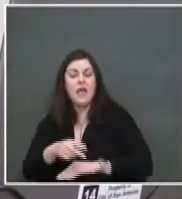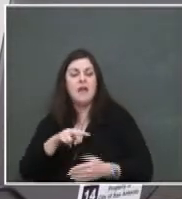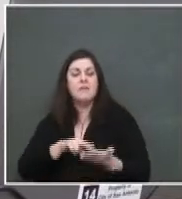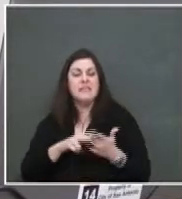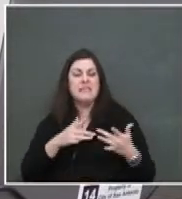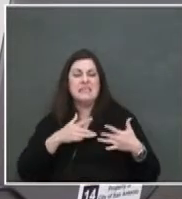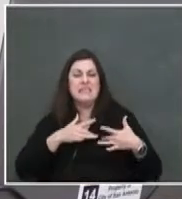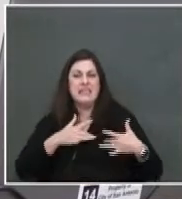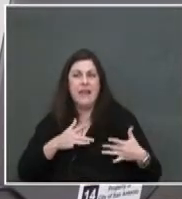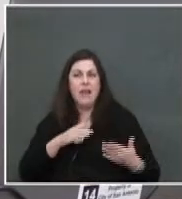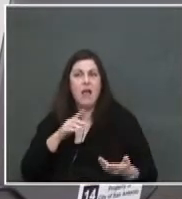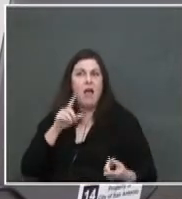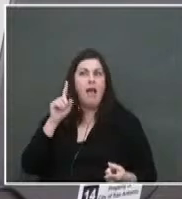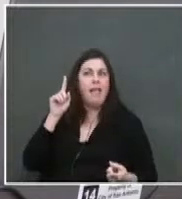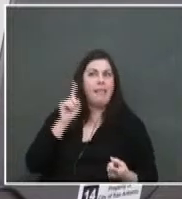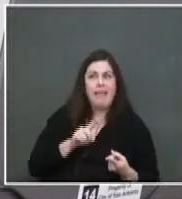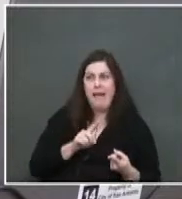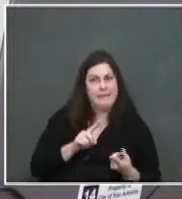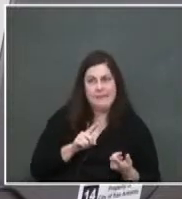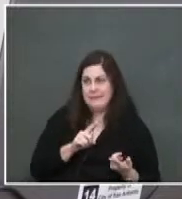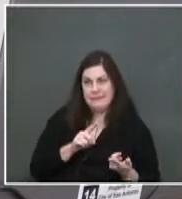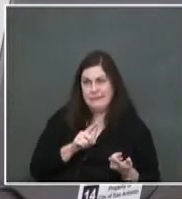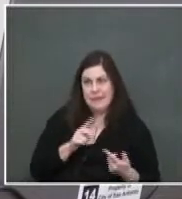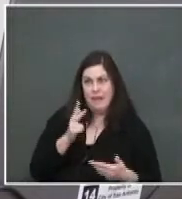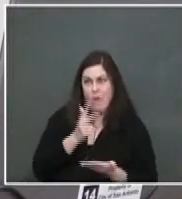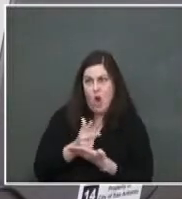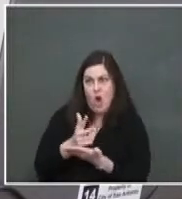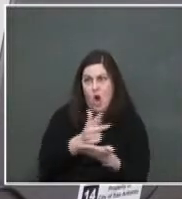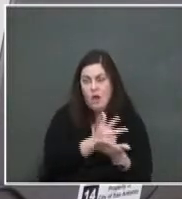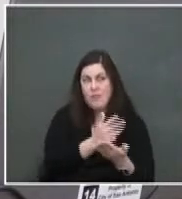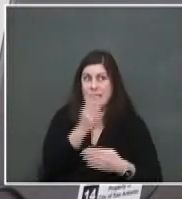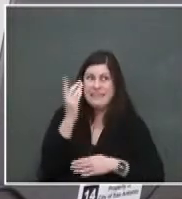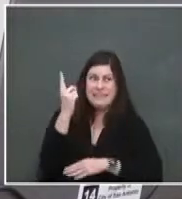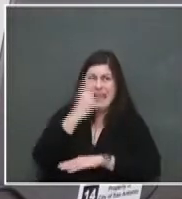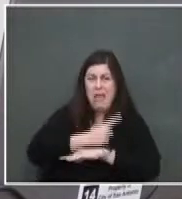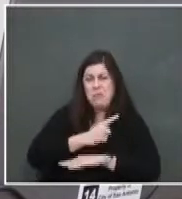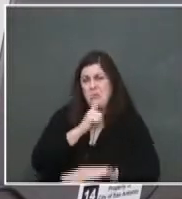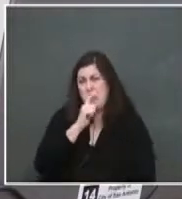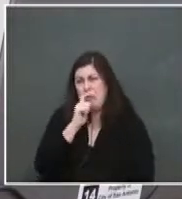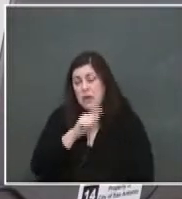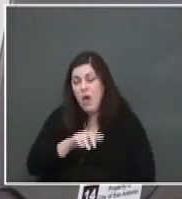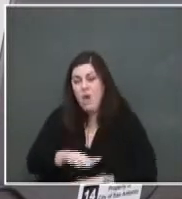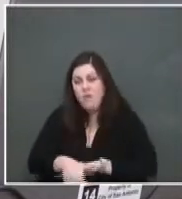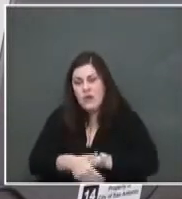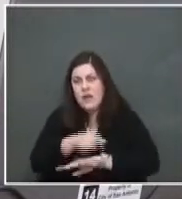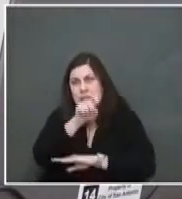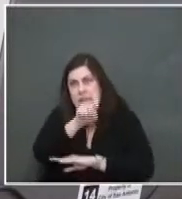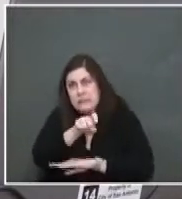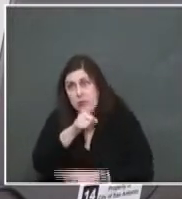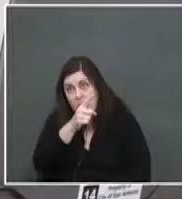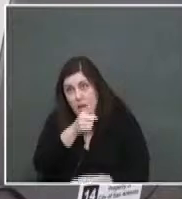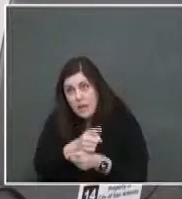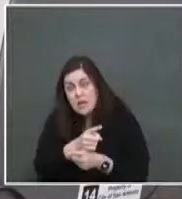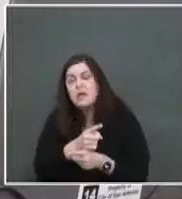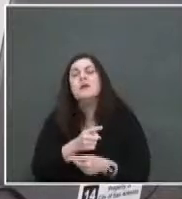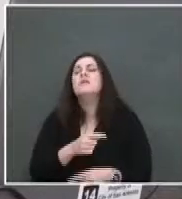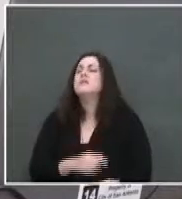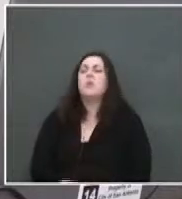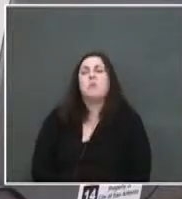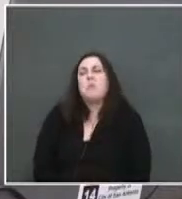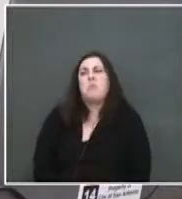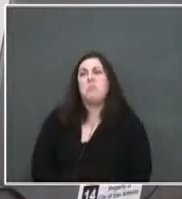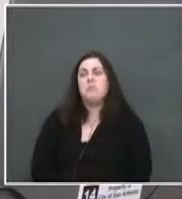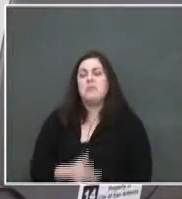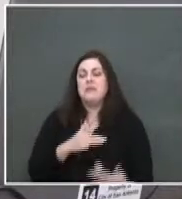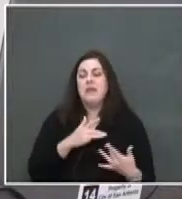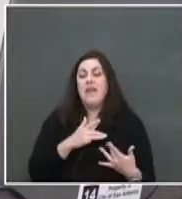them from parking there to begin with, because it's typically the overnight that where the parking starts, and then they just keep them there for